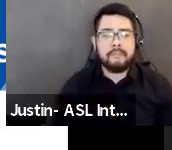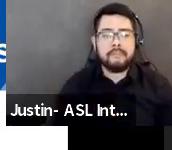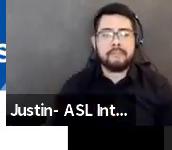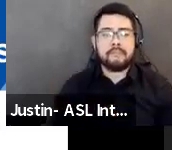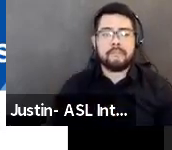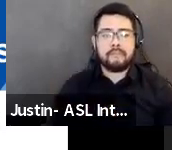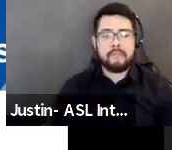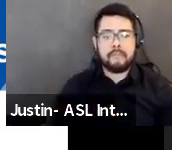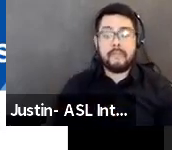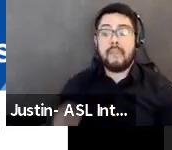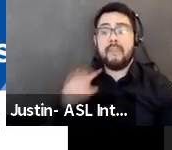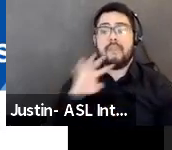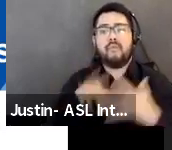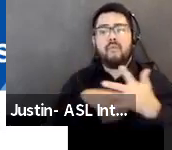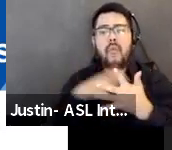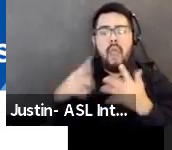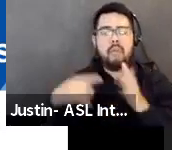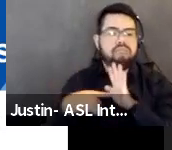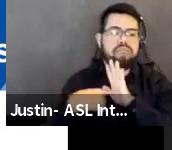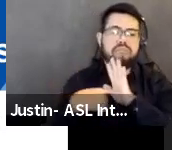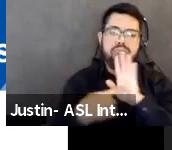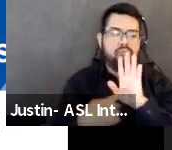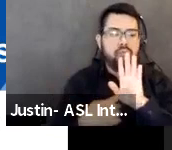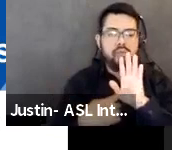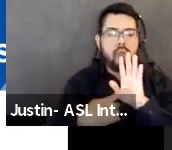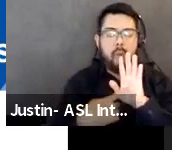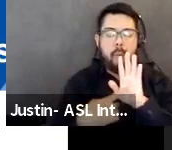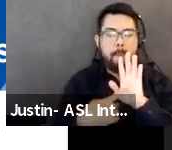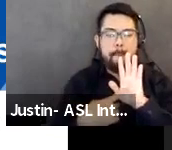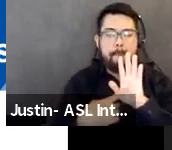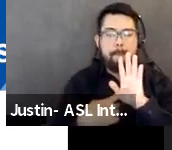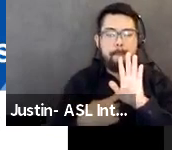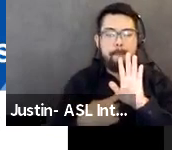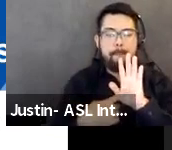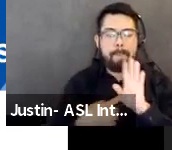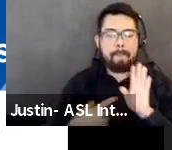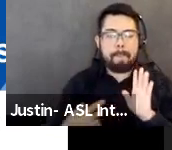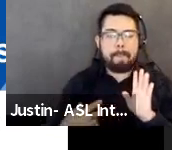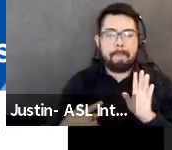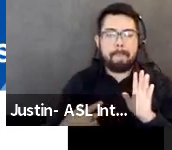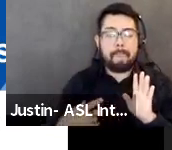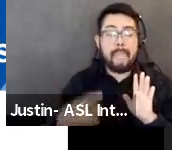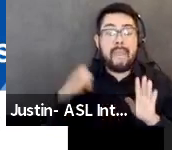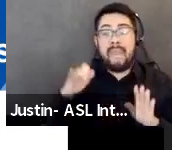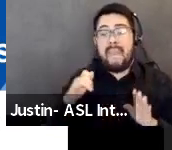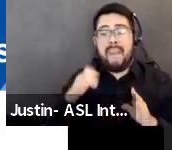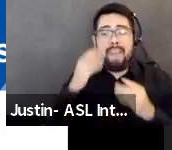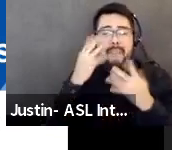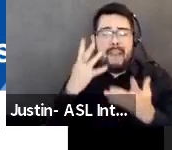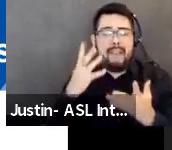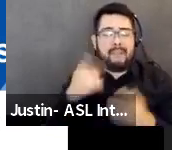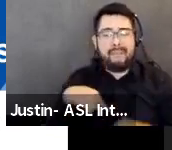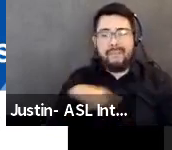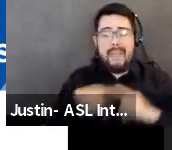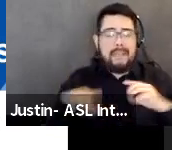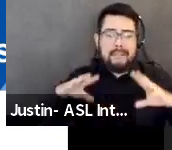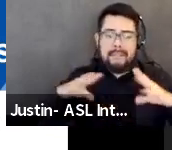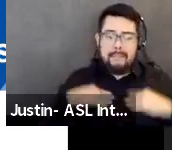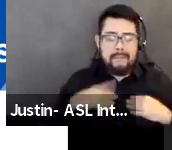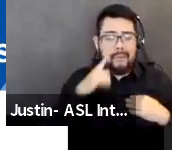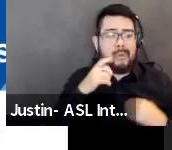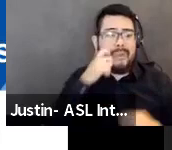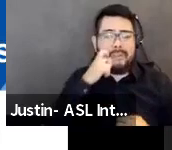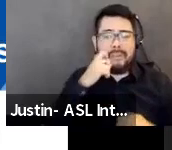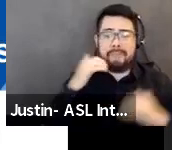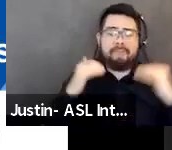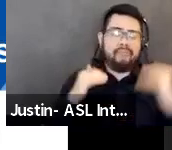and this graph is just to show really a graphic of just that unacceptable level racial disparity um and